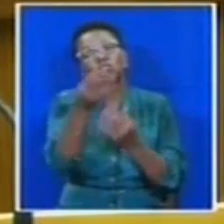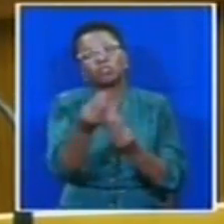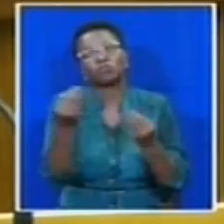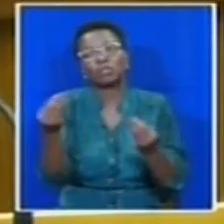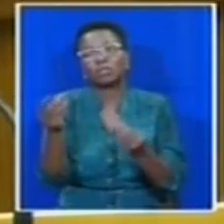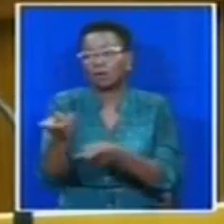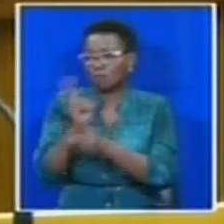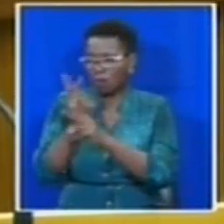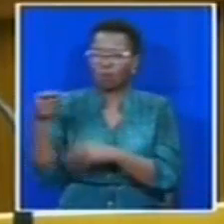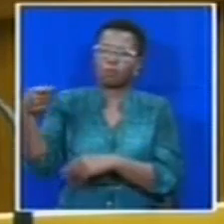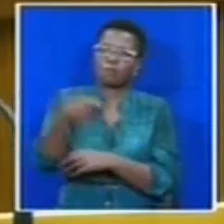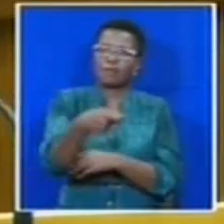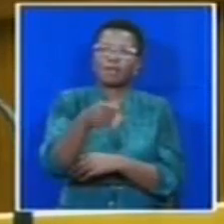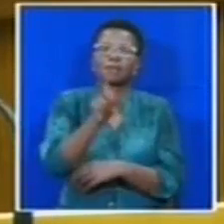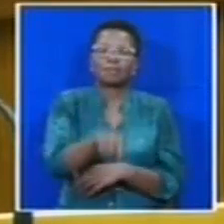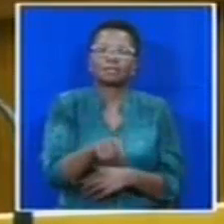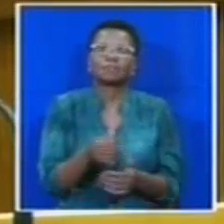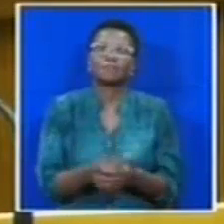money.